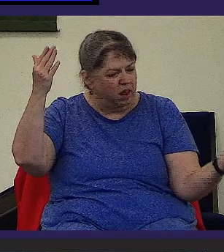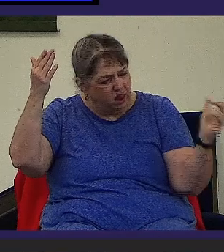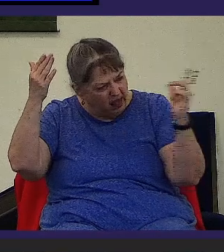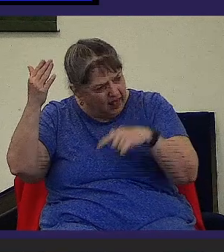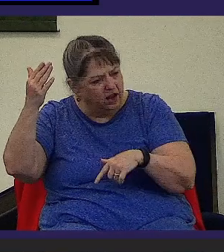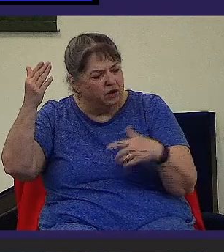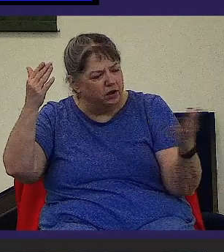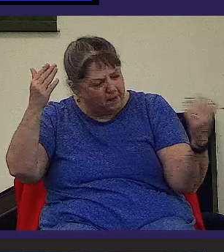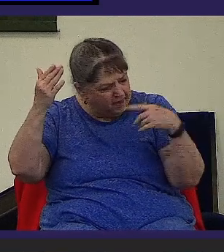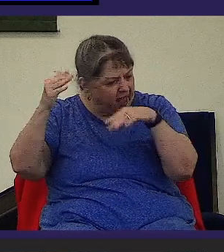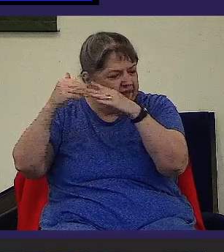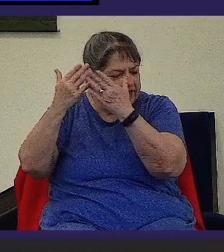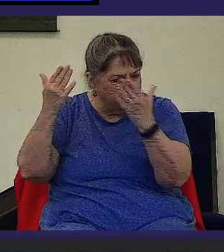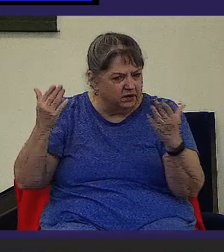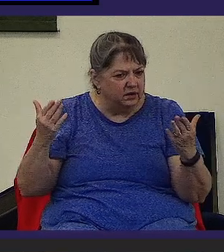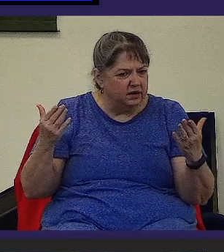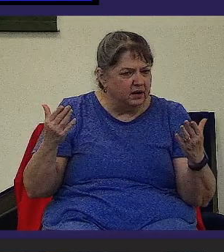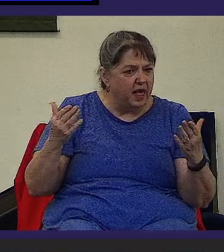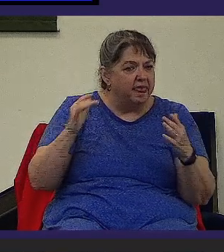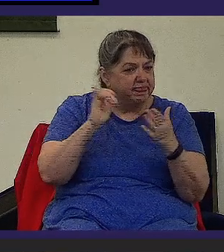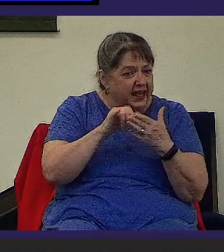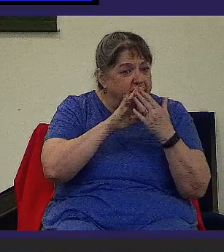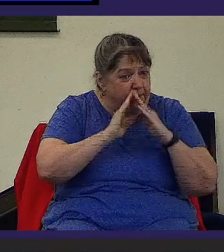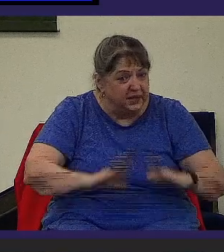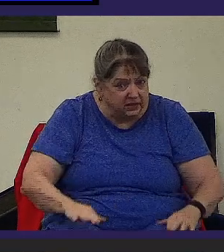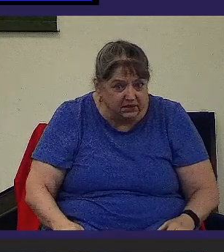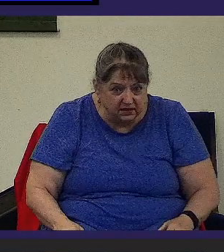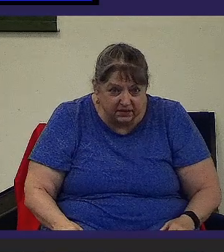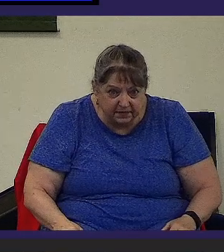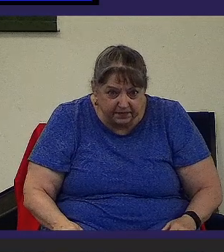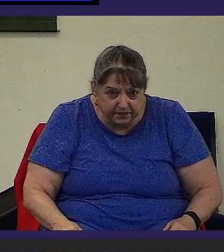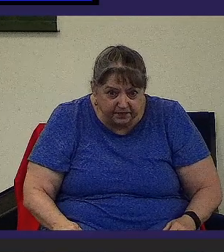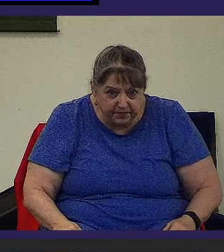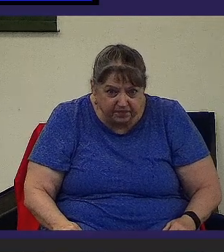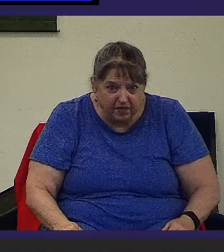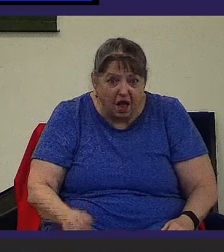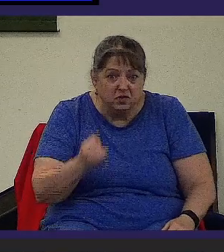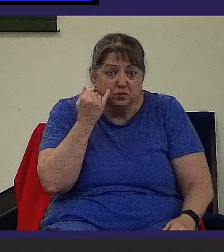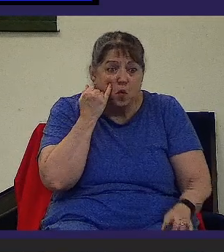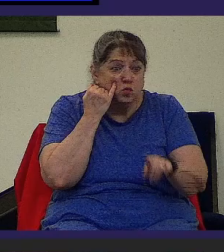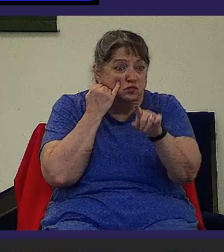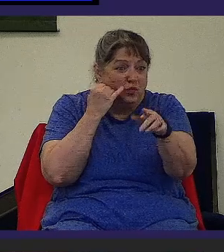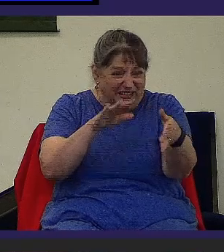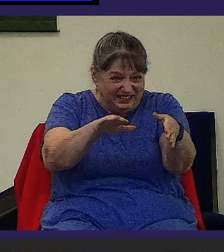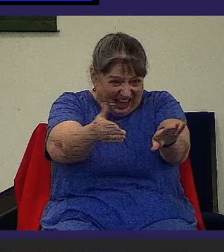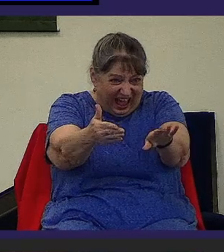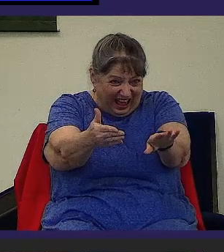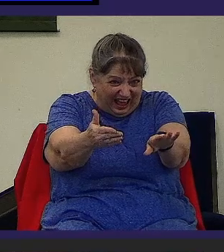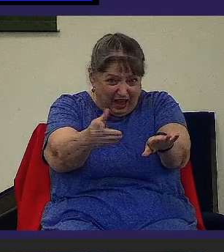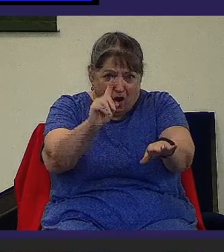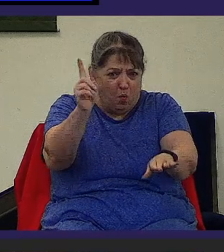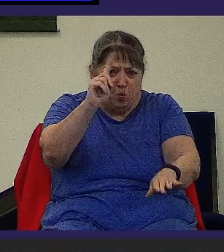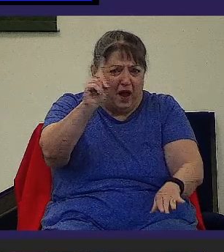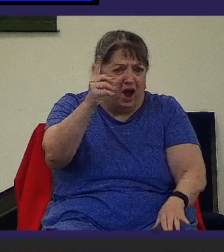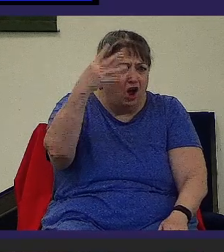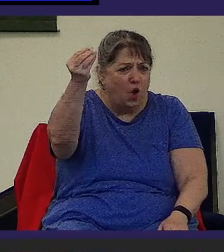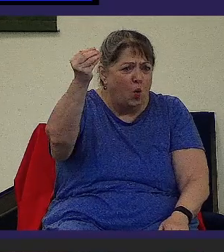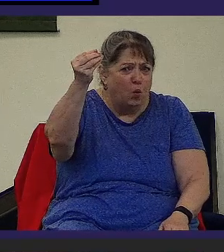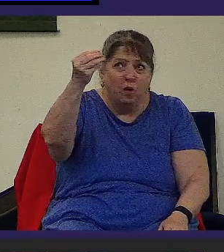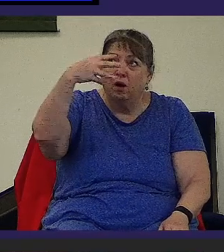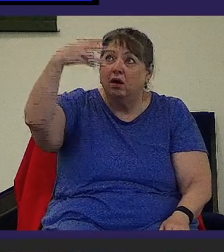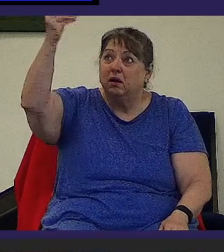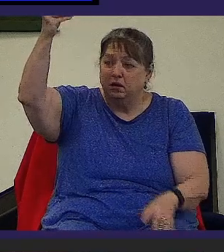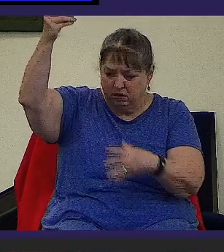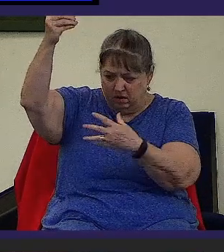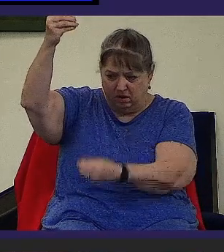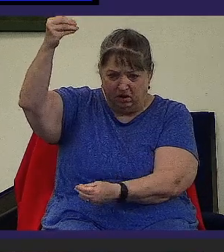ultimate that's dynamic peace isn't that good to know that if that if the heart stops beating i know where i'm going that's peace but